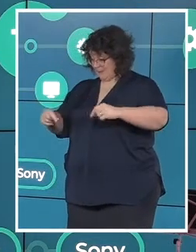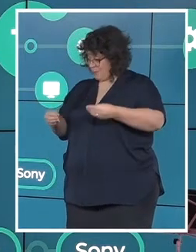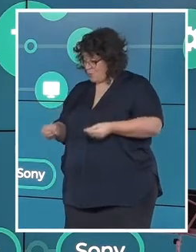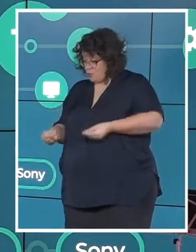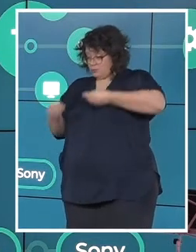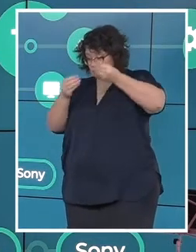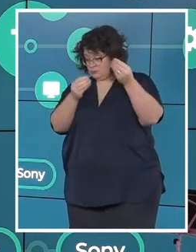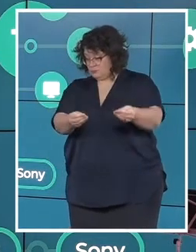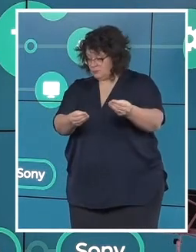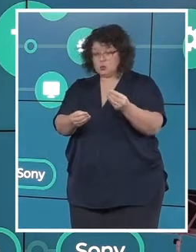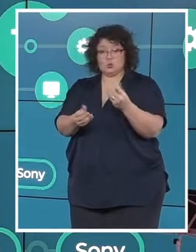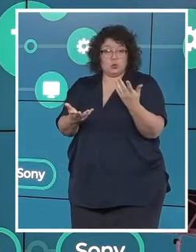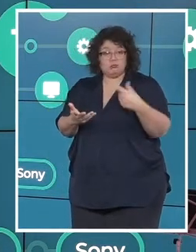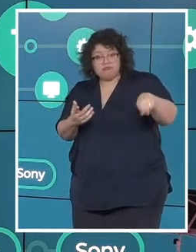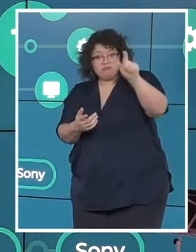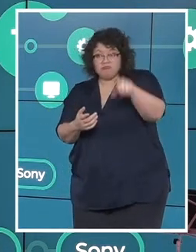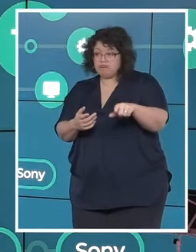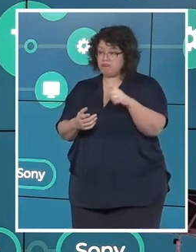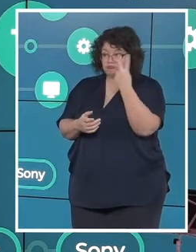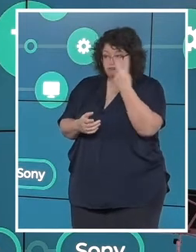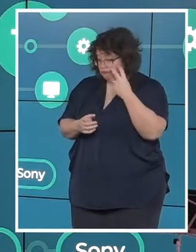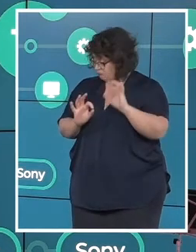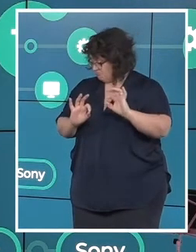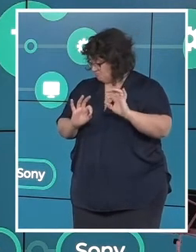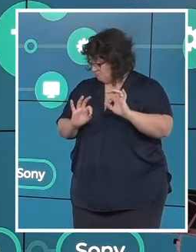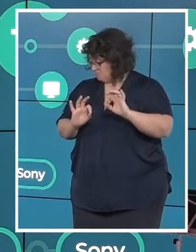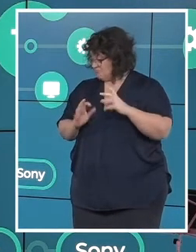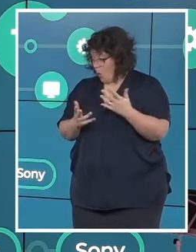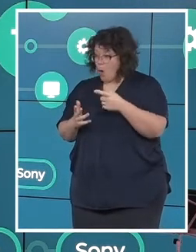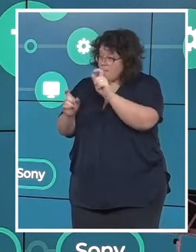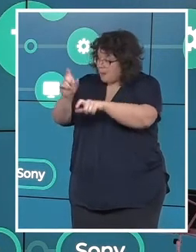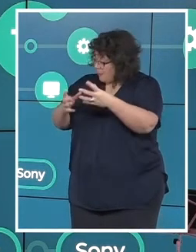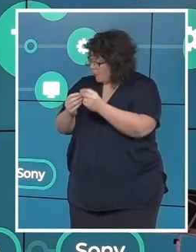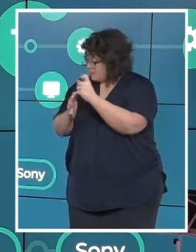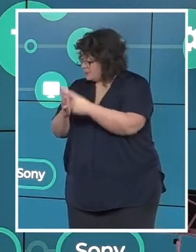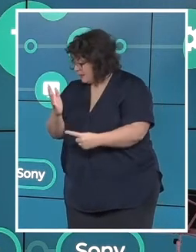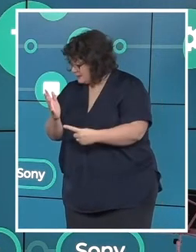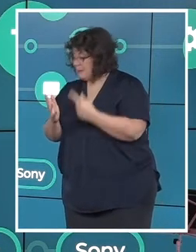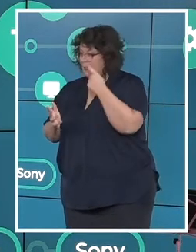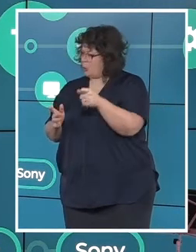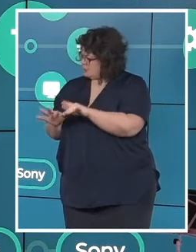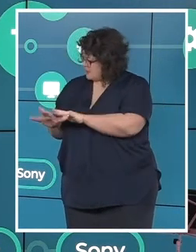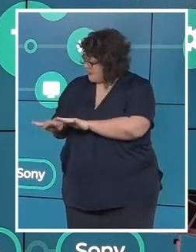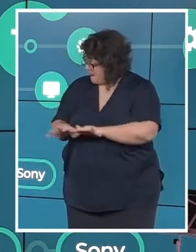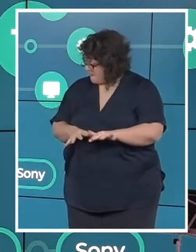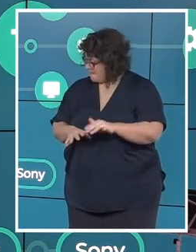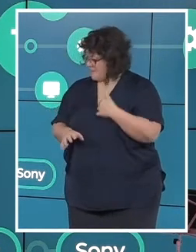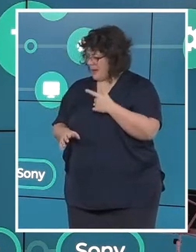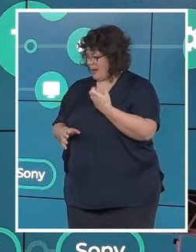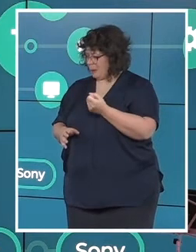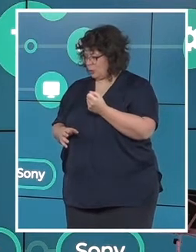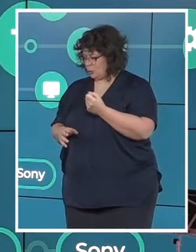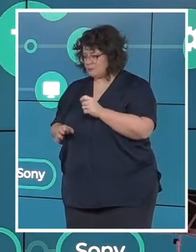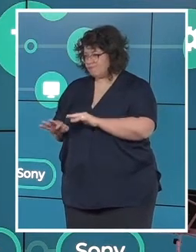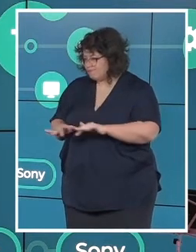read in real time what people were saying. So this solution opened up opportunities for me. People